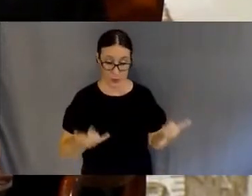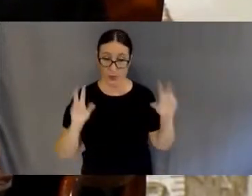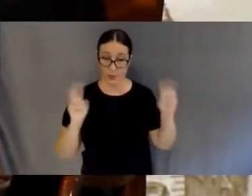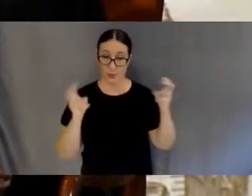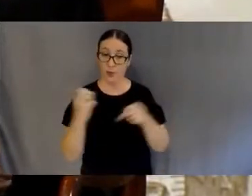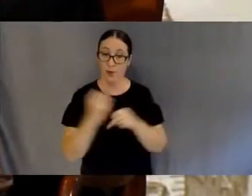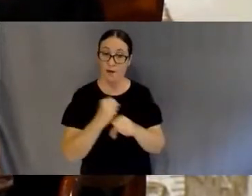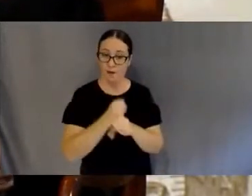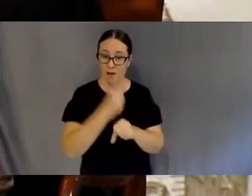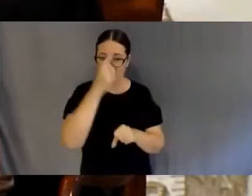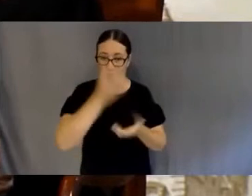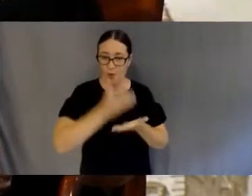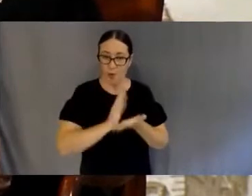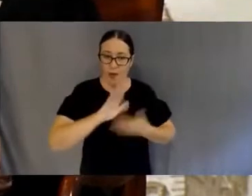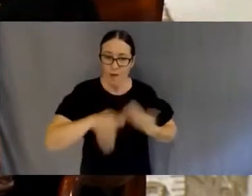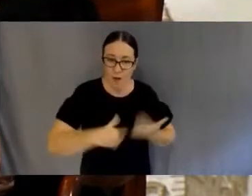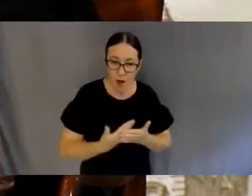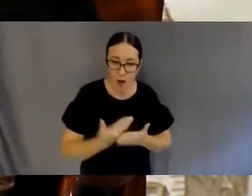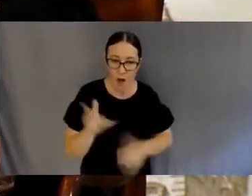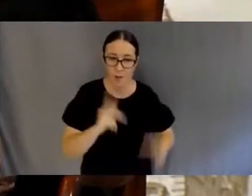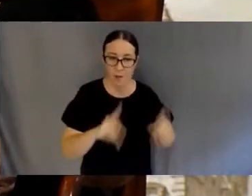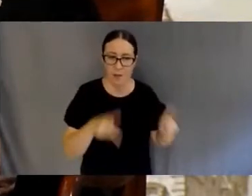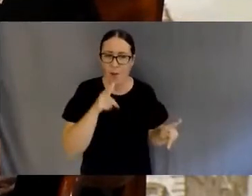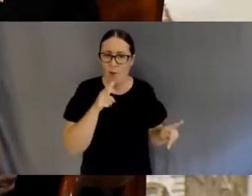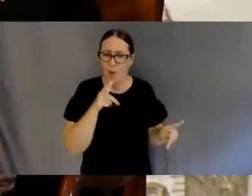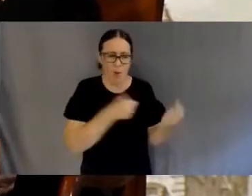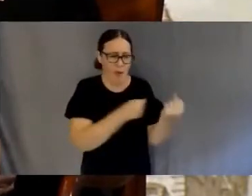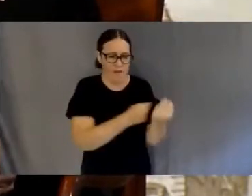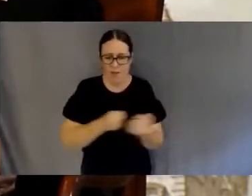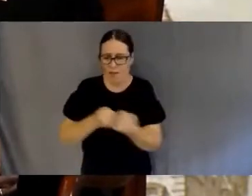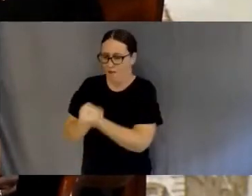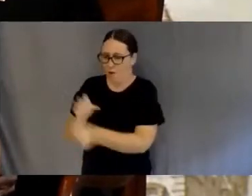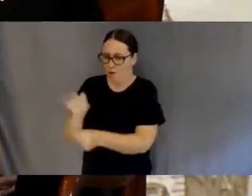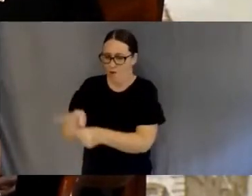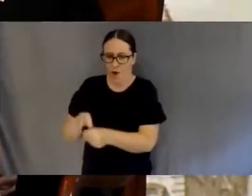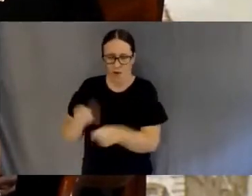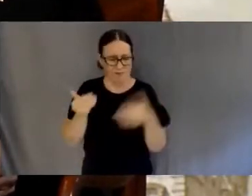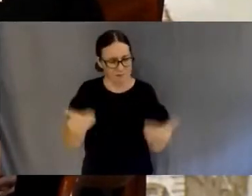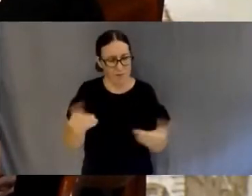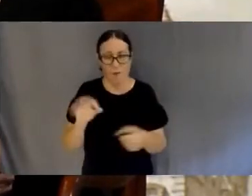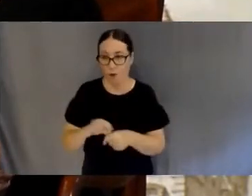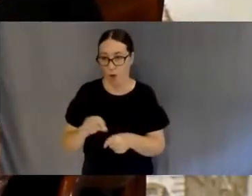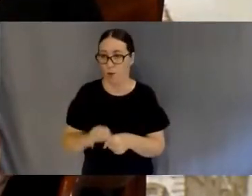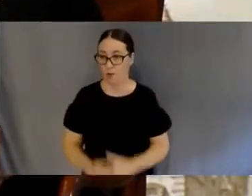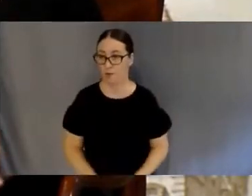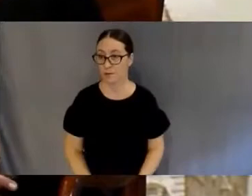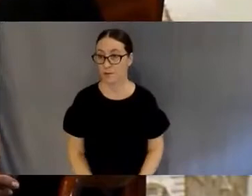fighting for the right of all people, whoever they vote for, to vote.